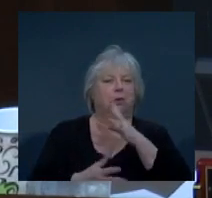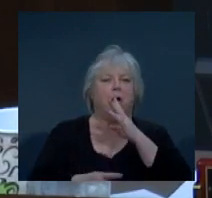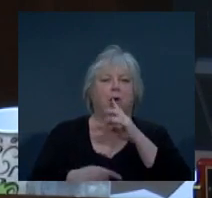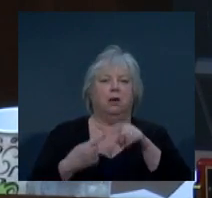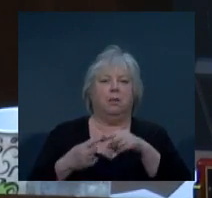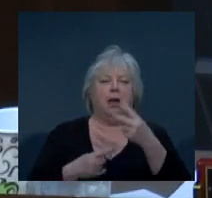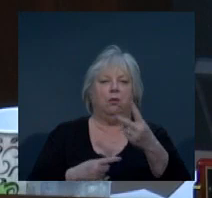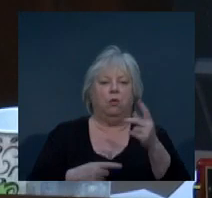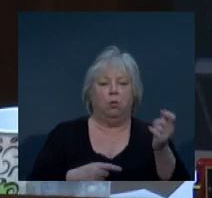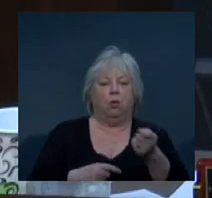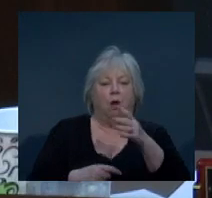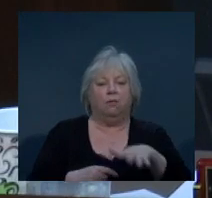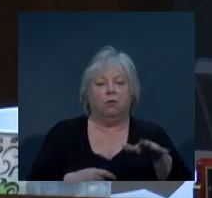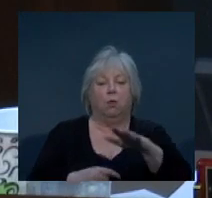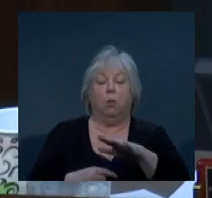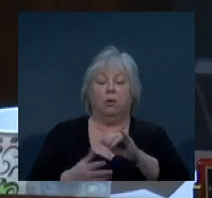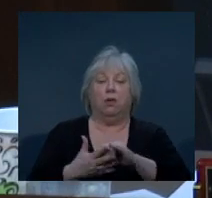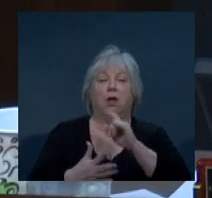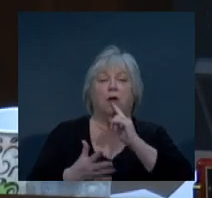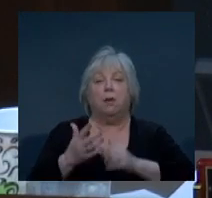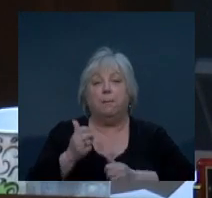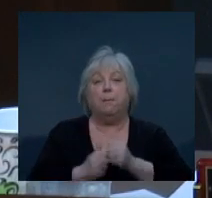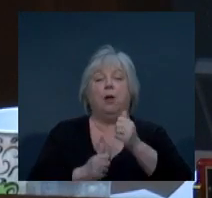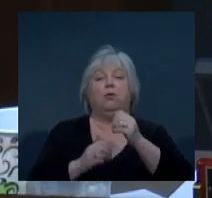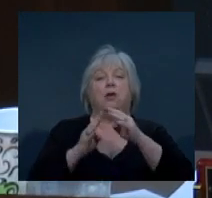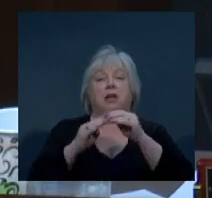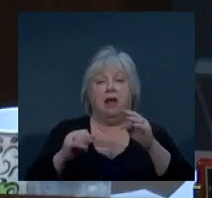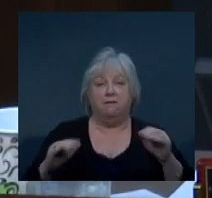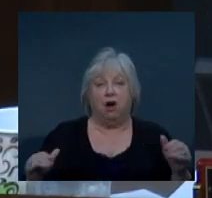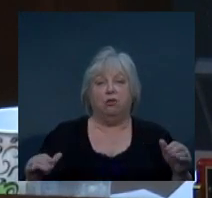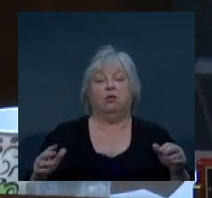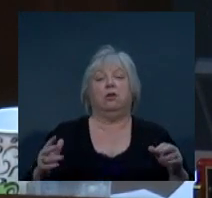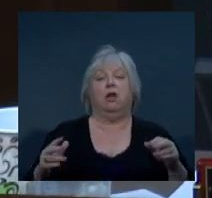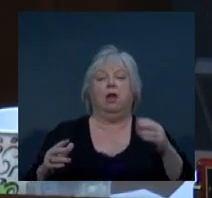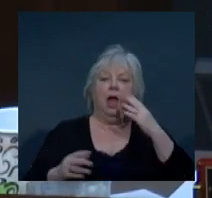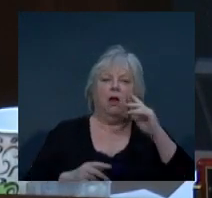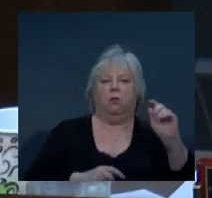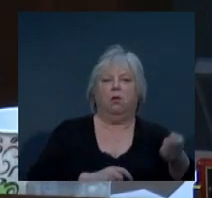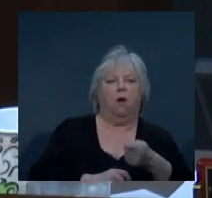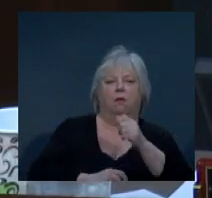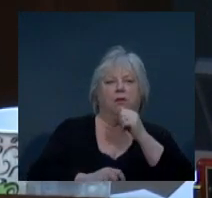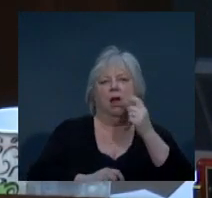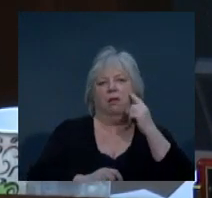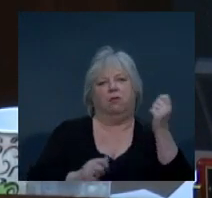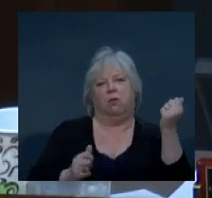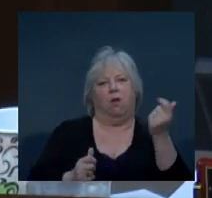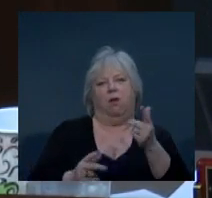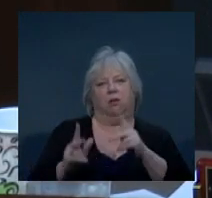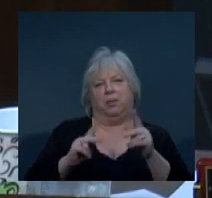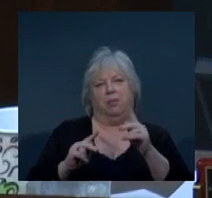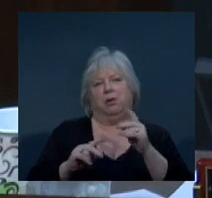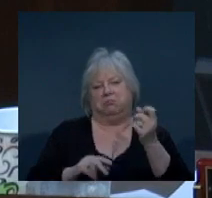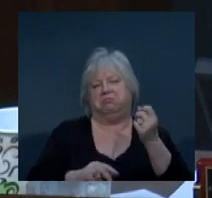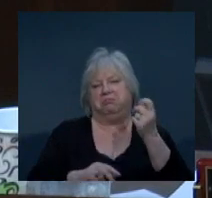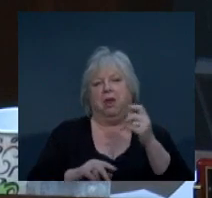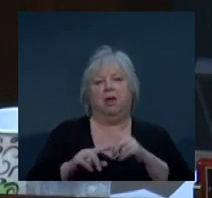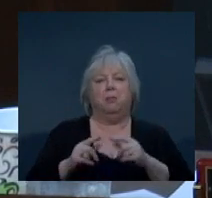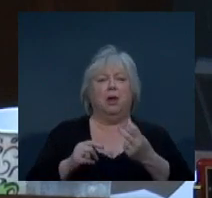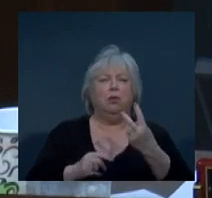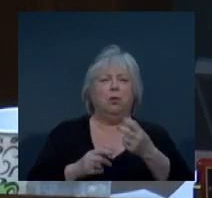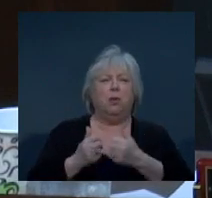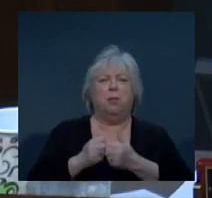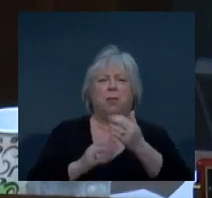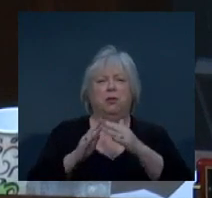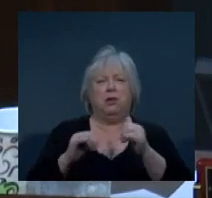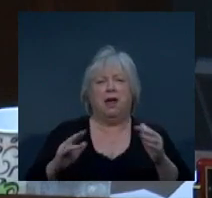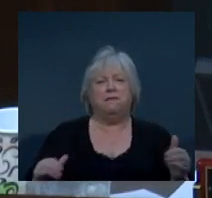golf courses that are the most diverse golf courses in this city. I know golf is not for everyone. I understand that. But two of the most diverse